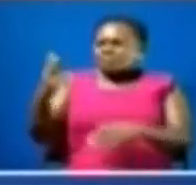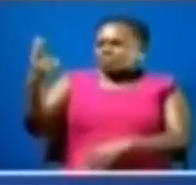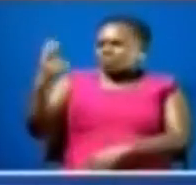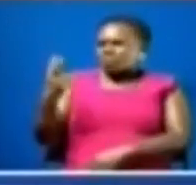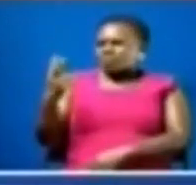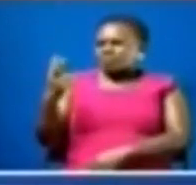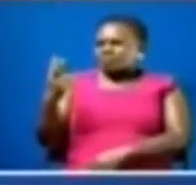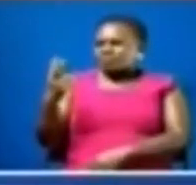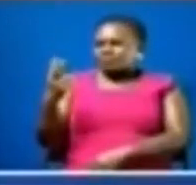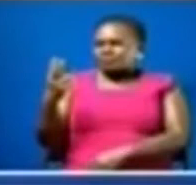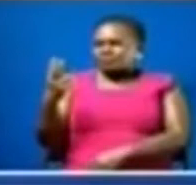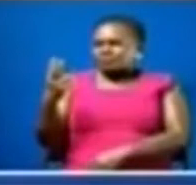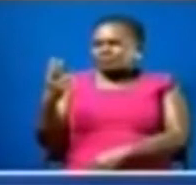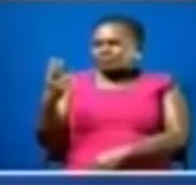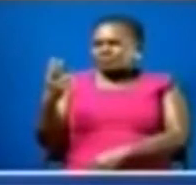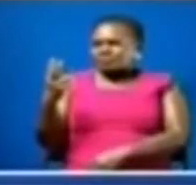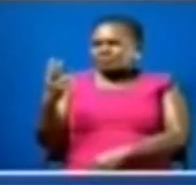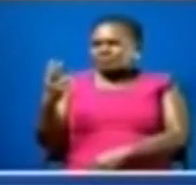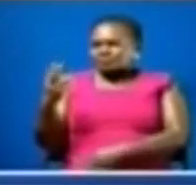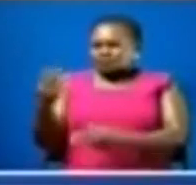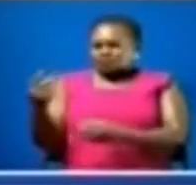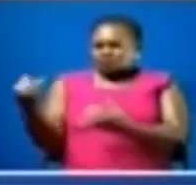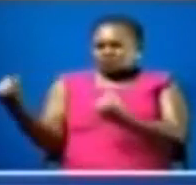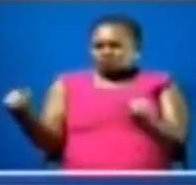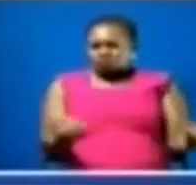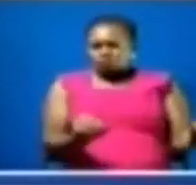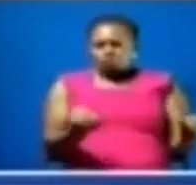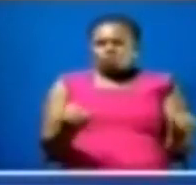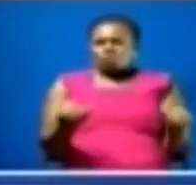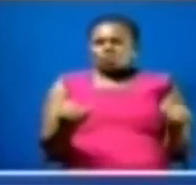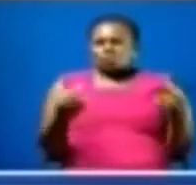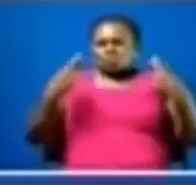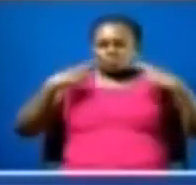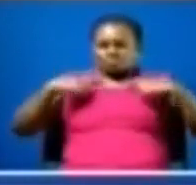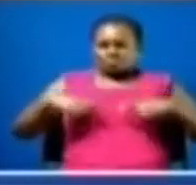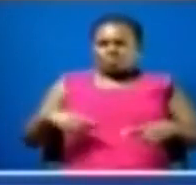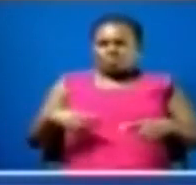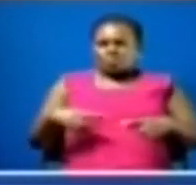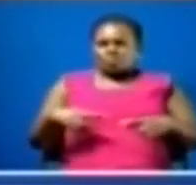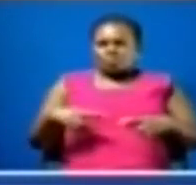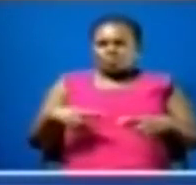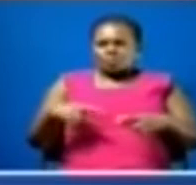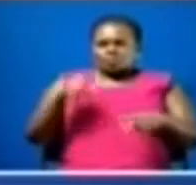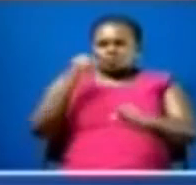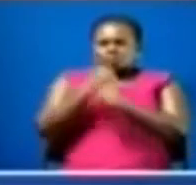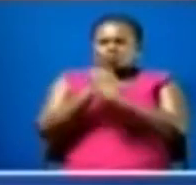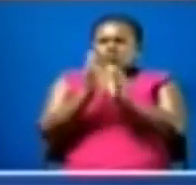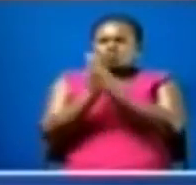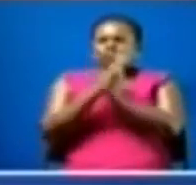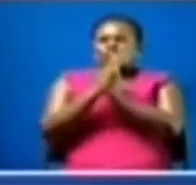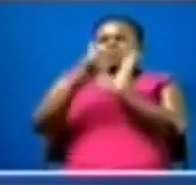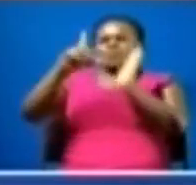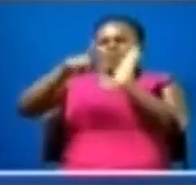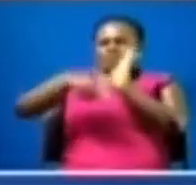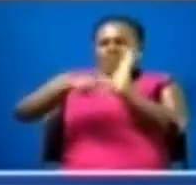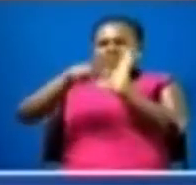I want you to kindly usher us into a break. Okay. Yes. Mm-hmm. Let's take a break first. We'll do the story later on. Okay. Okay. Yeah, so